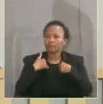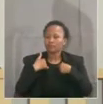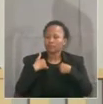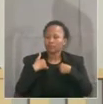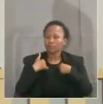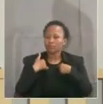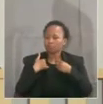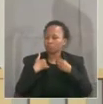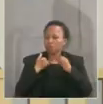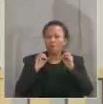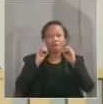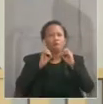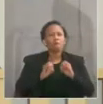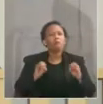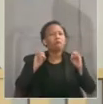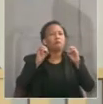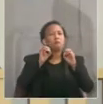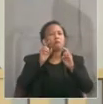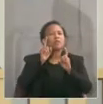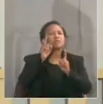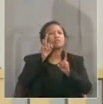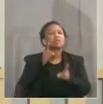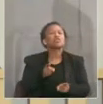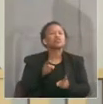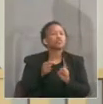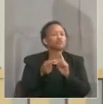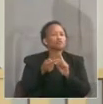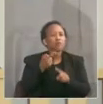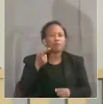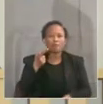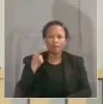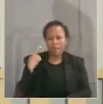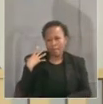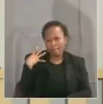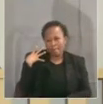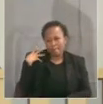instructions that will come from the minister as a chair.